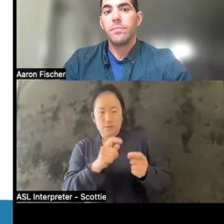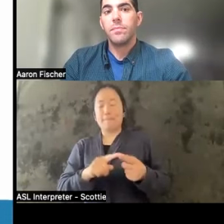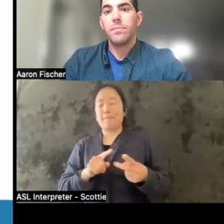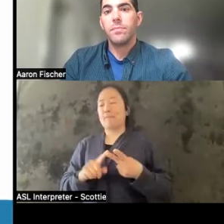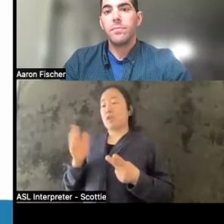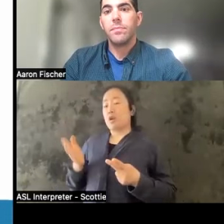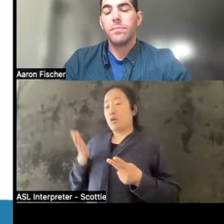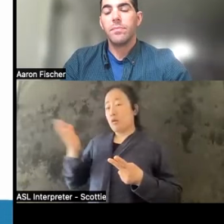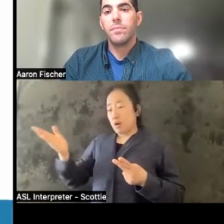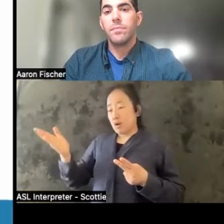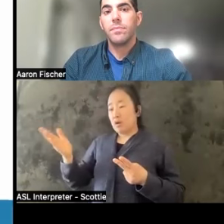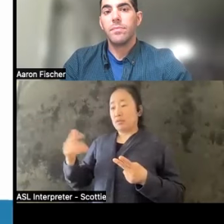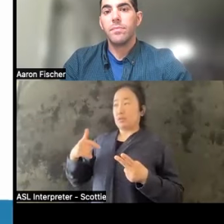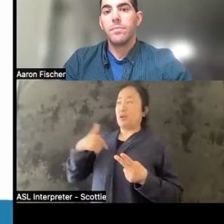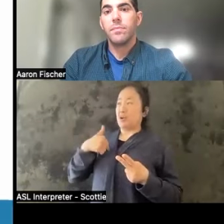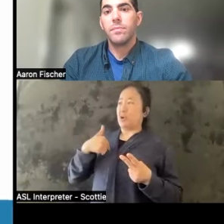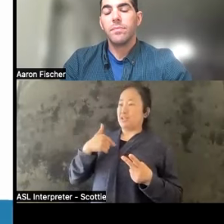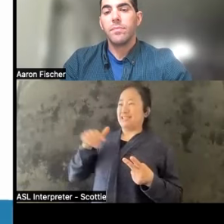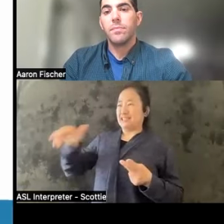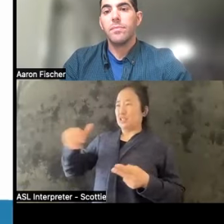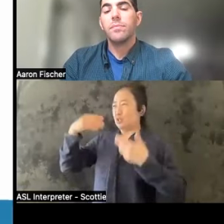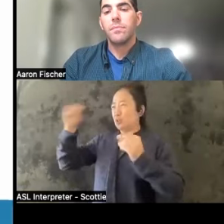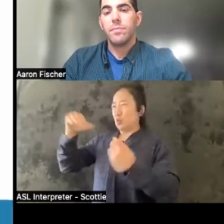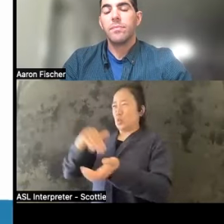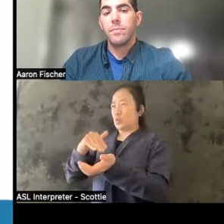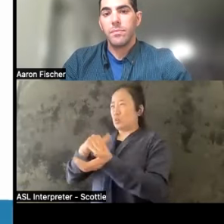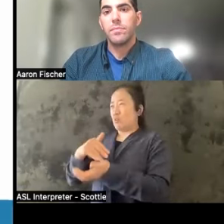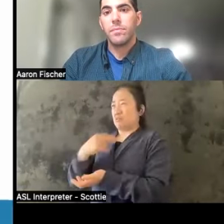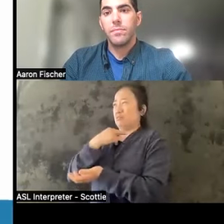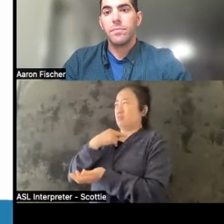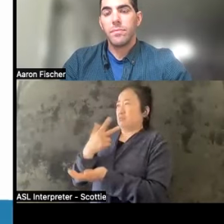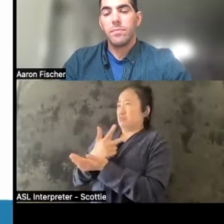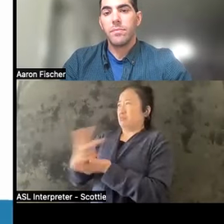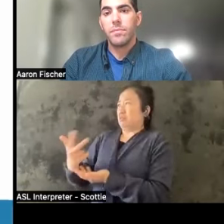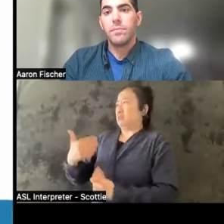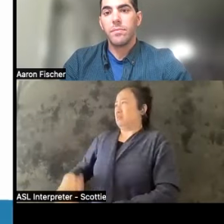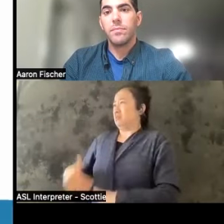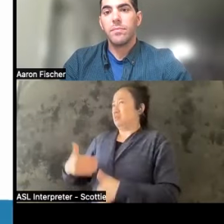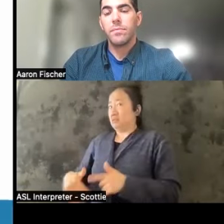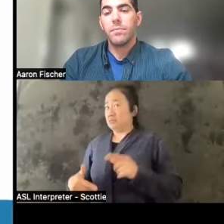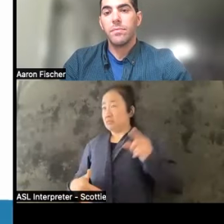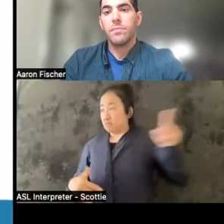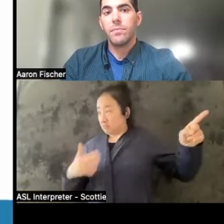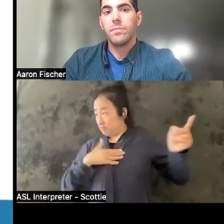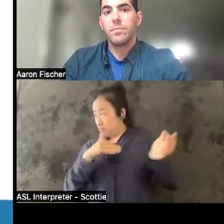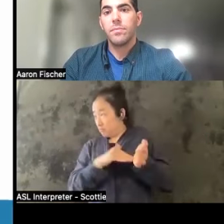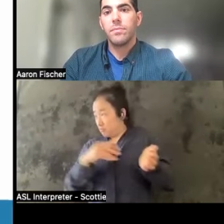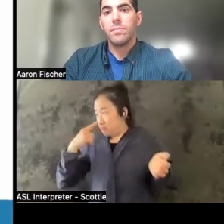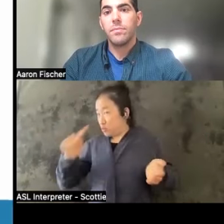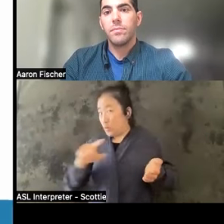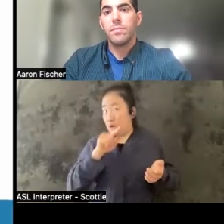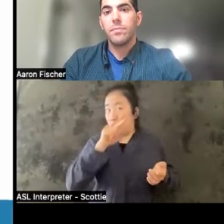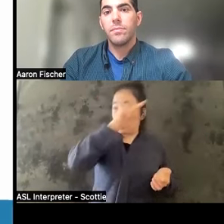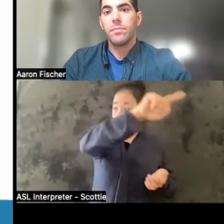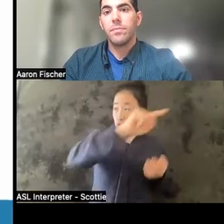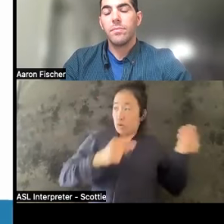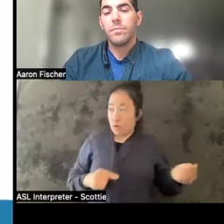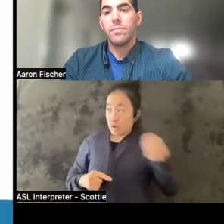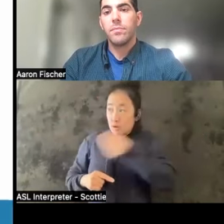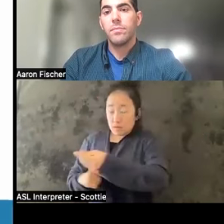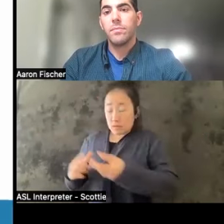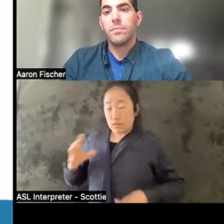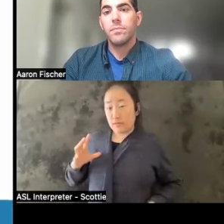from her own caregiver the information that should be sufficient to make that, to realize that she